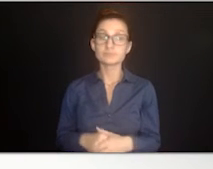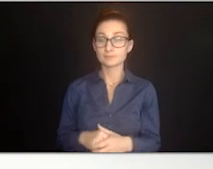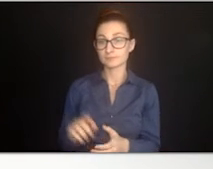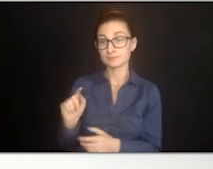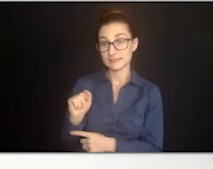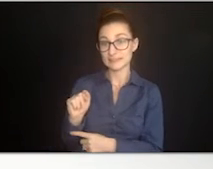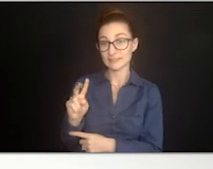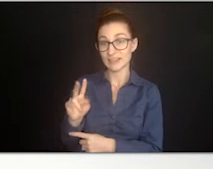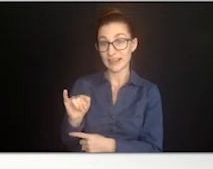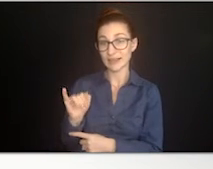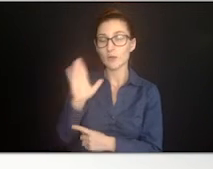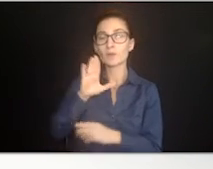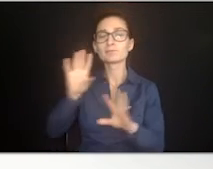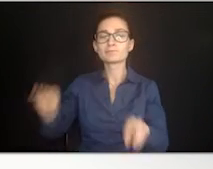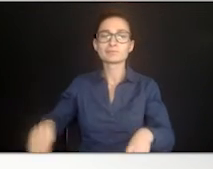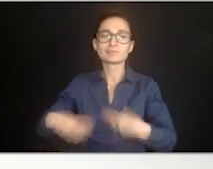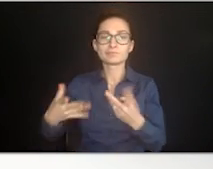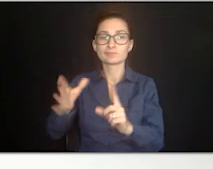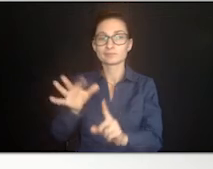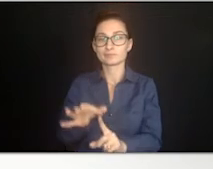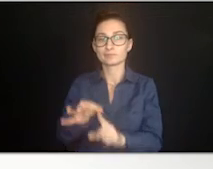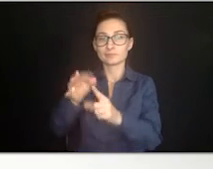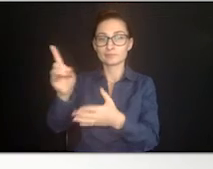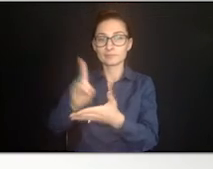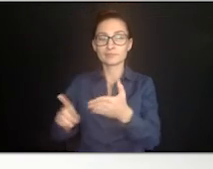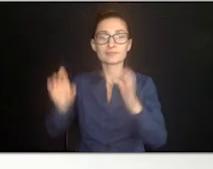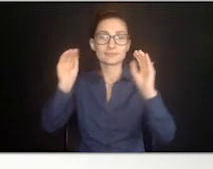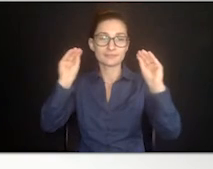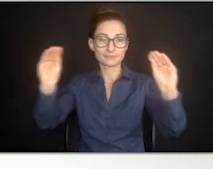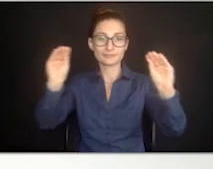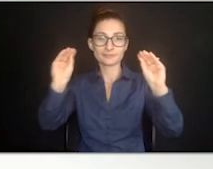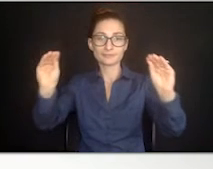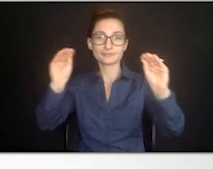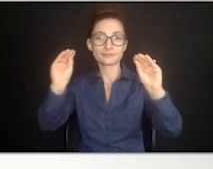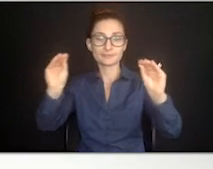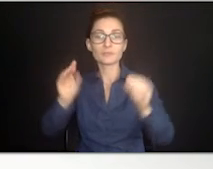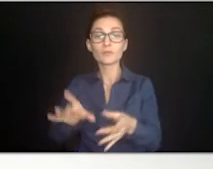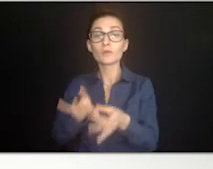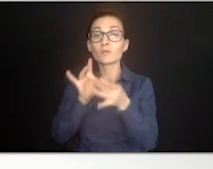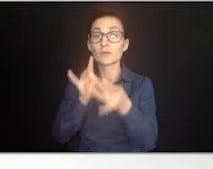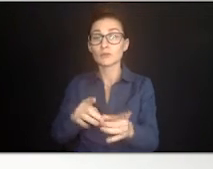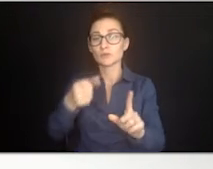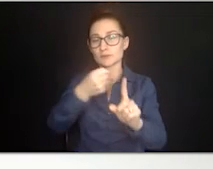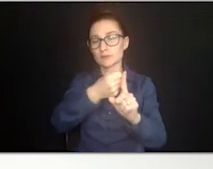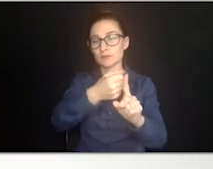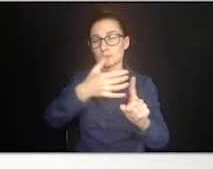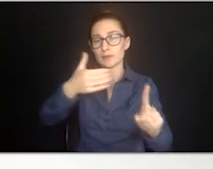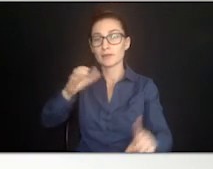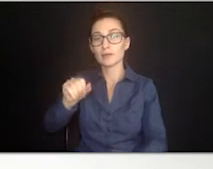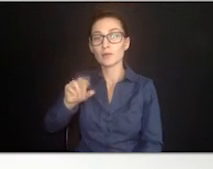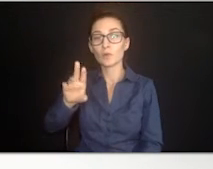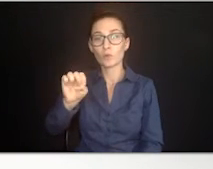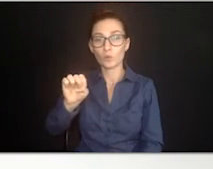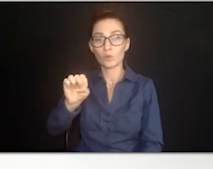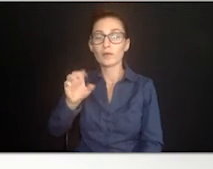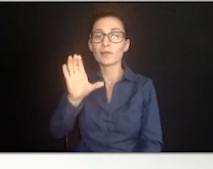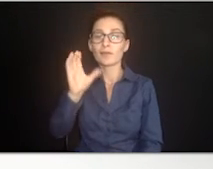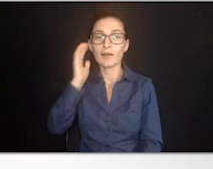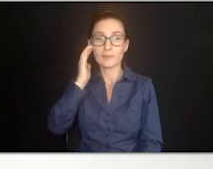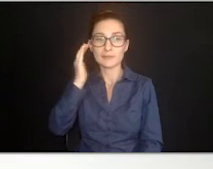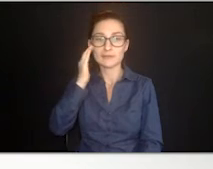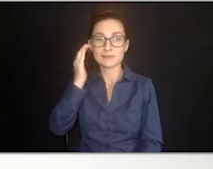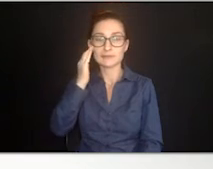The TVI also provides specially designed instruction on the expanded core